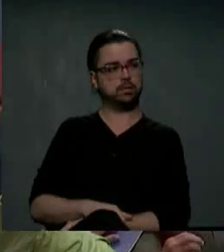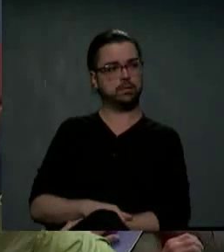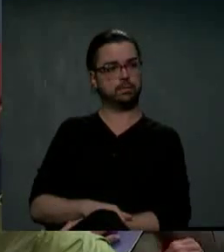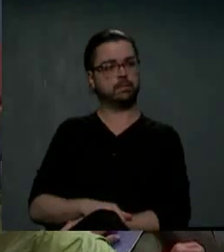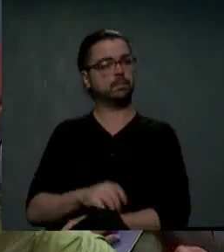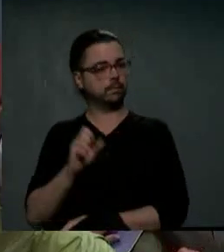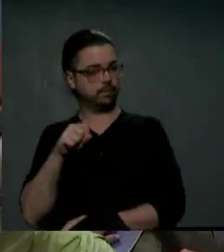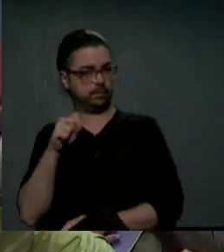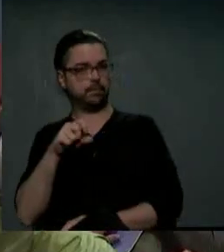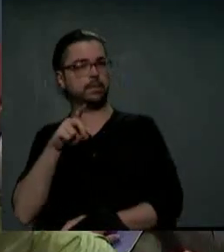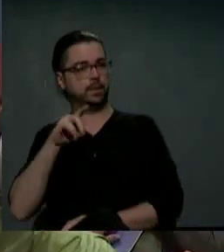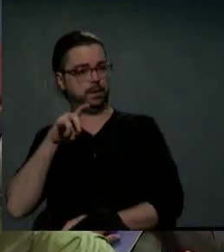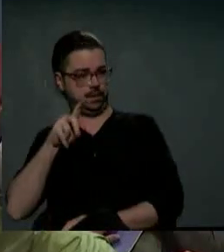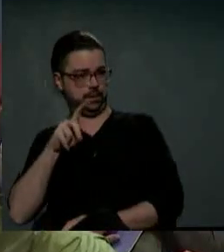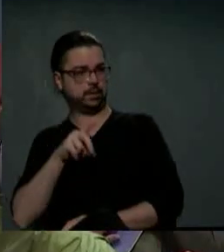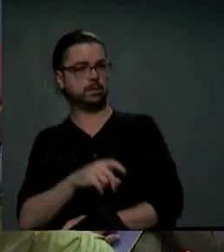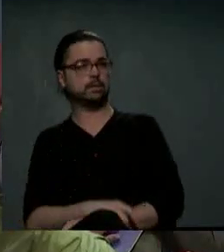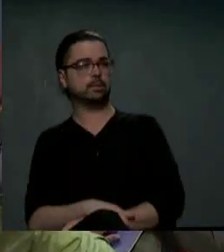They did.